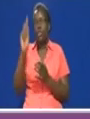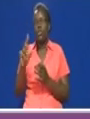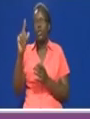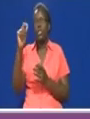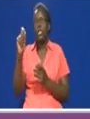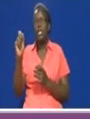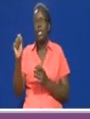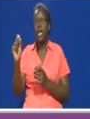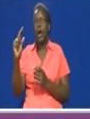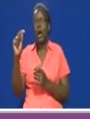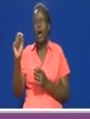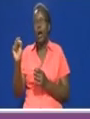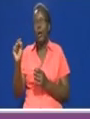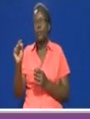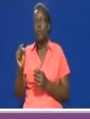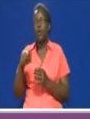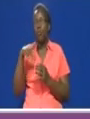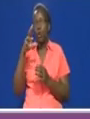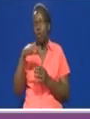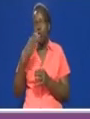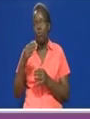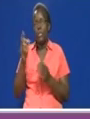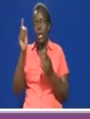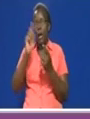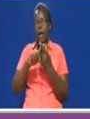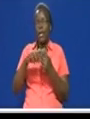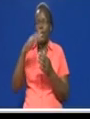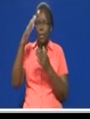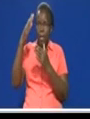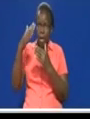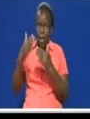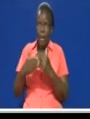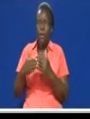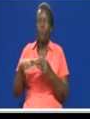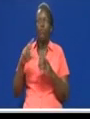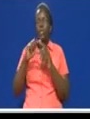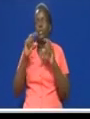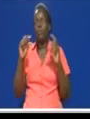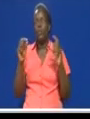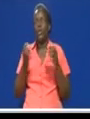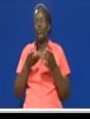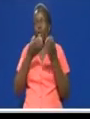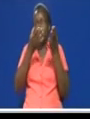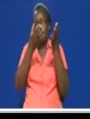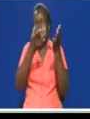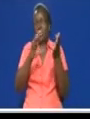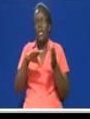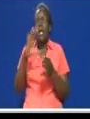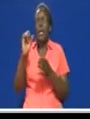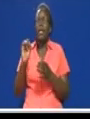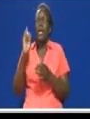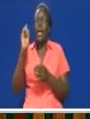normally add question tags at the end of statements. Yeah, so expressions like isn't